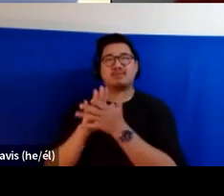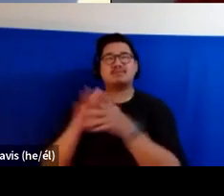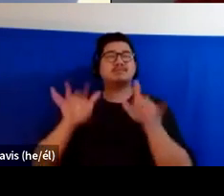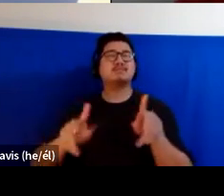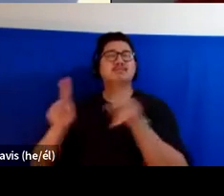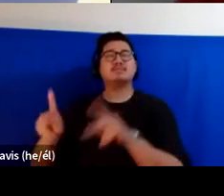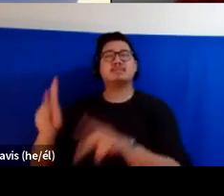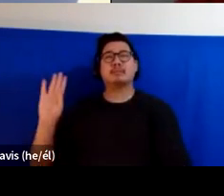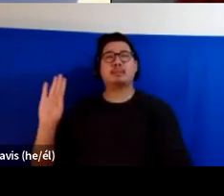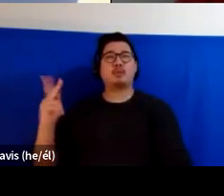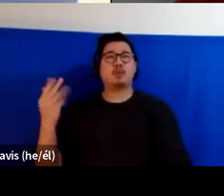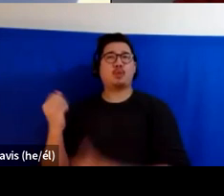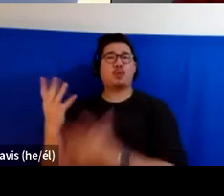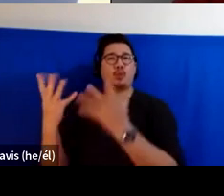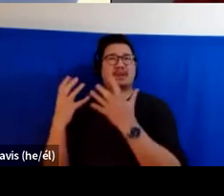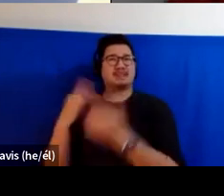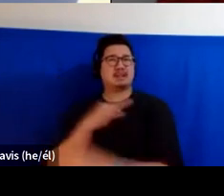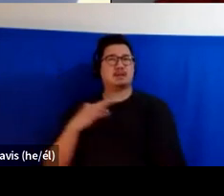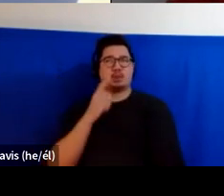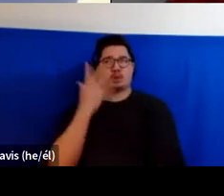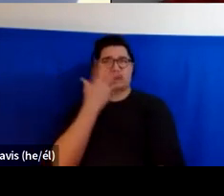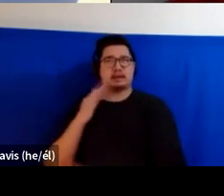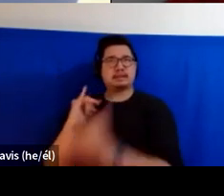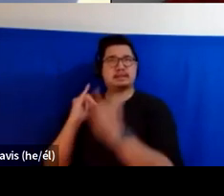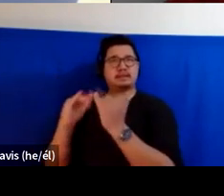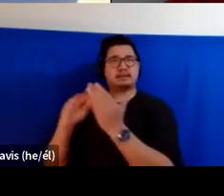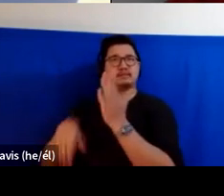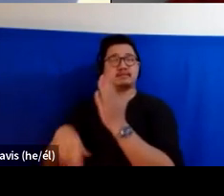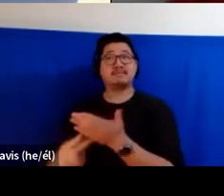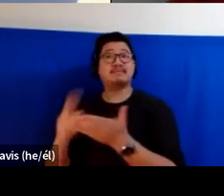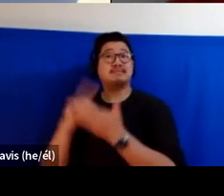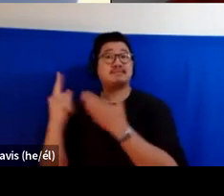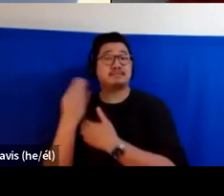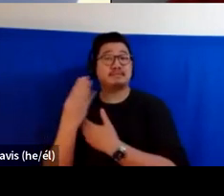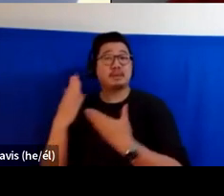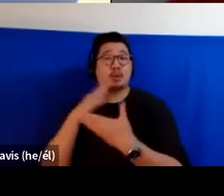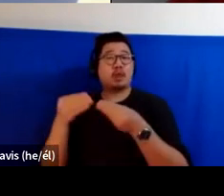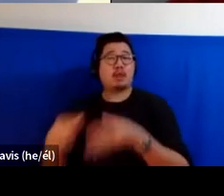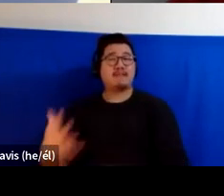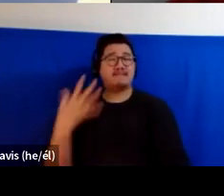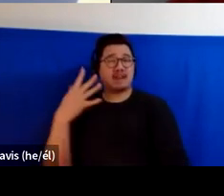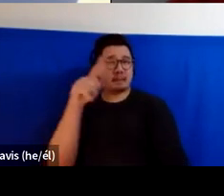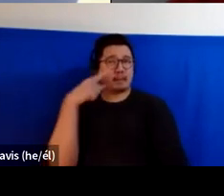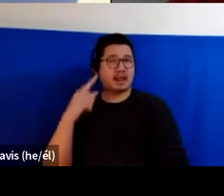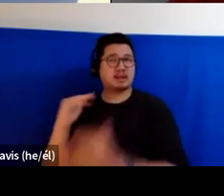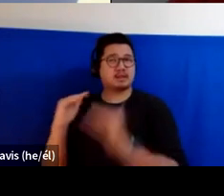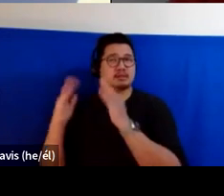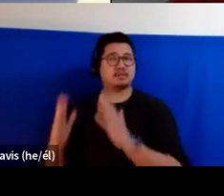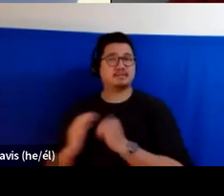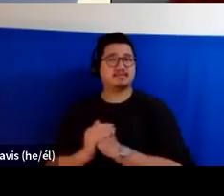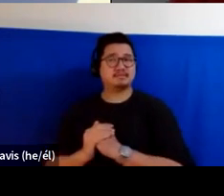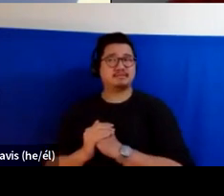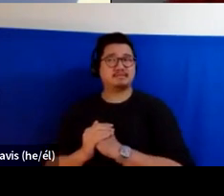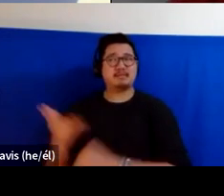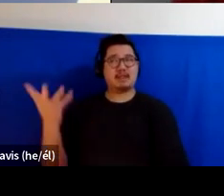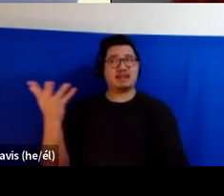have staff that looks like our students and monday we may lose five black colleagues all five of the colleagues we